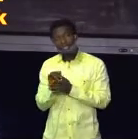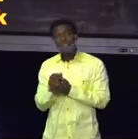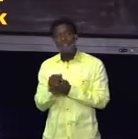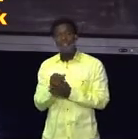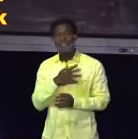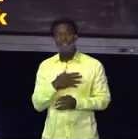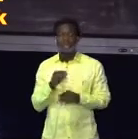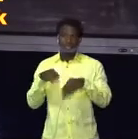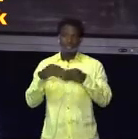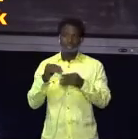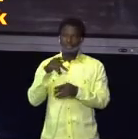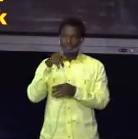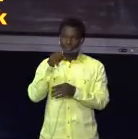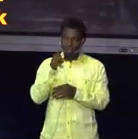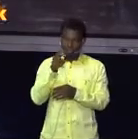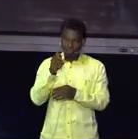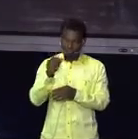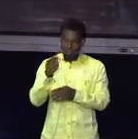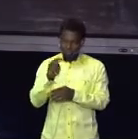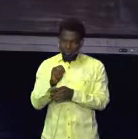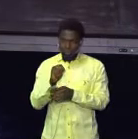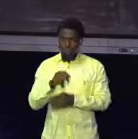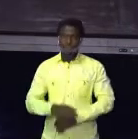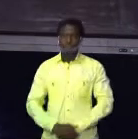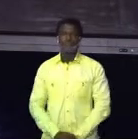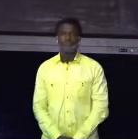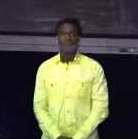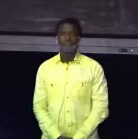or giving permission.